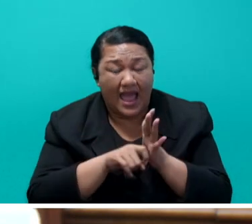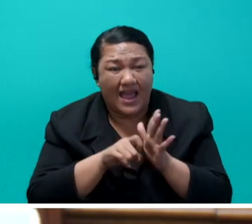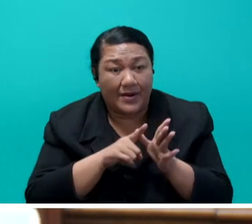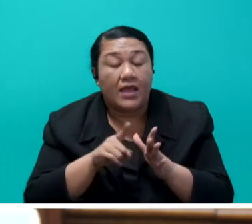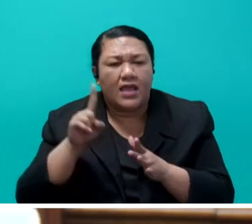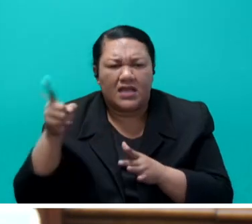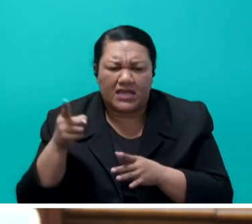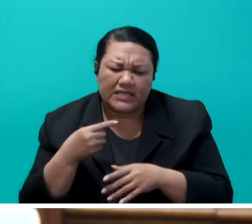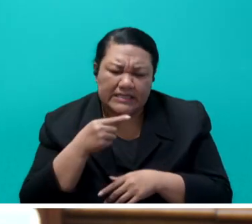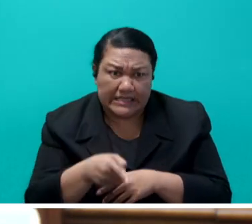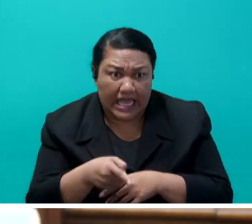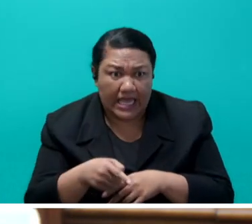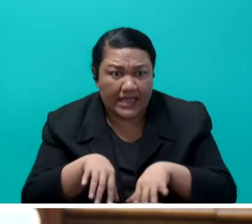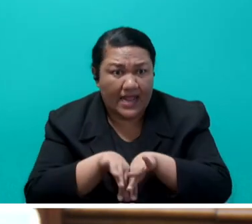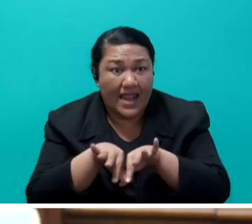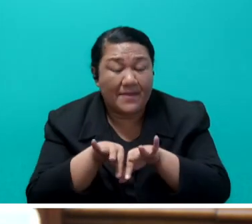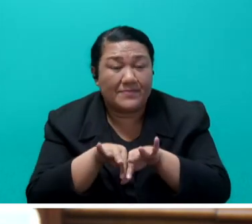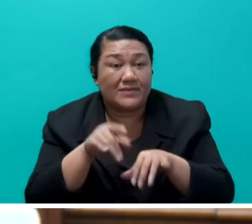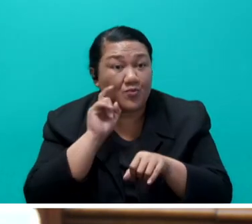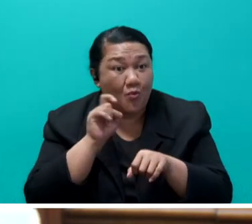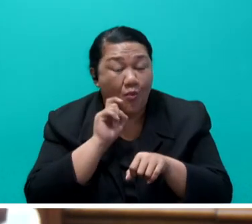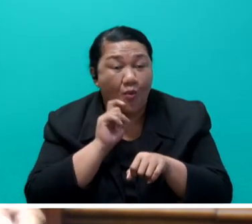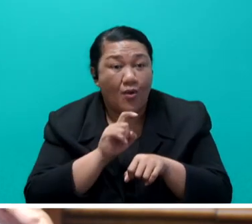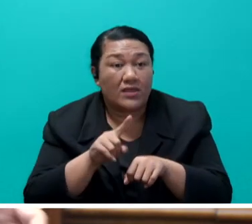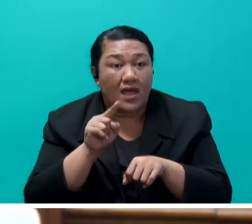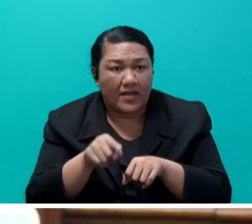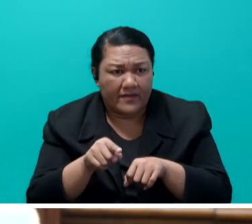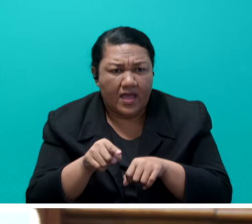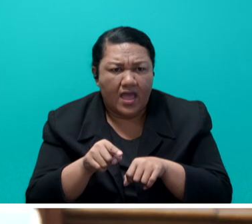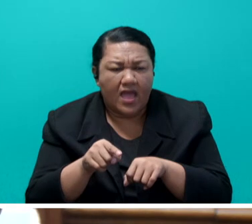wastewater meets international safety standards.